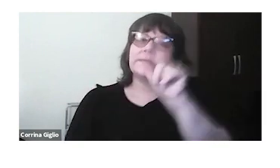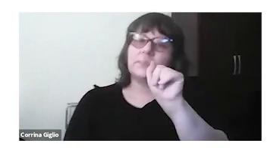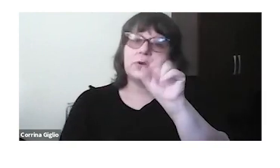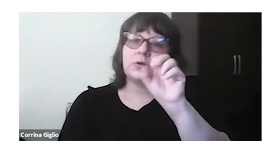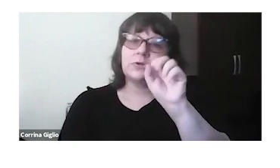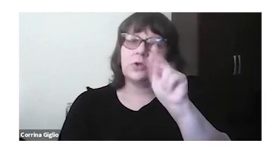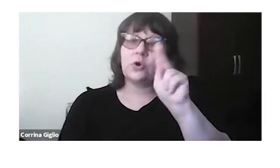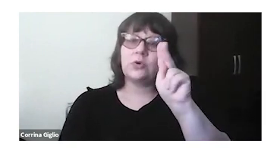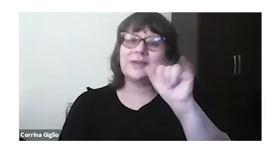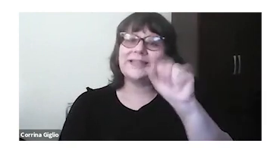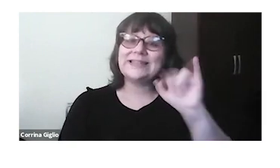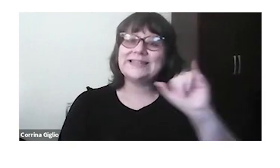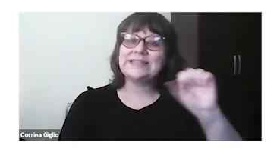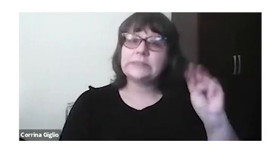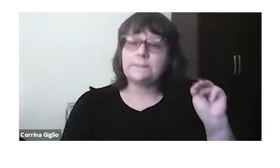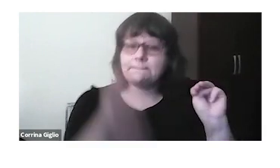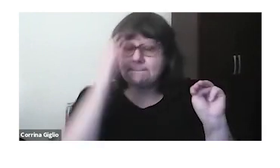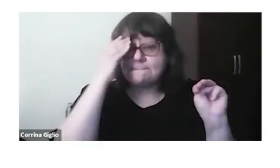We also want to talk about